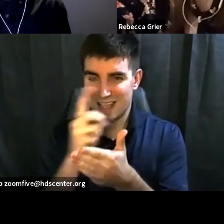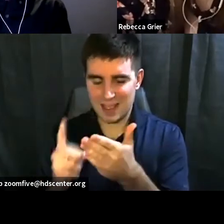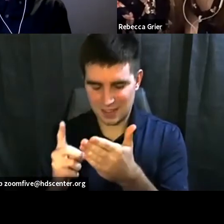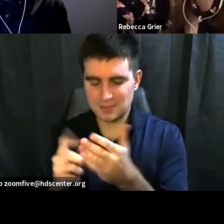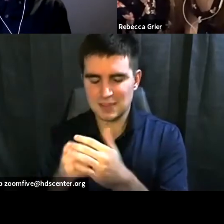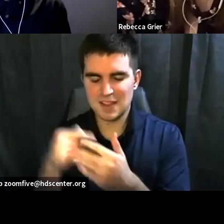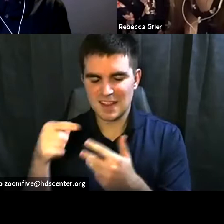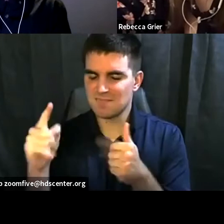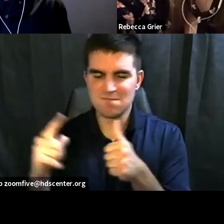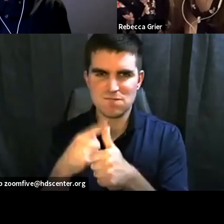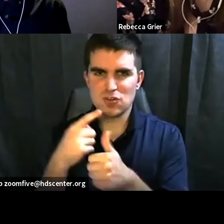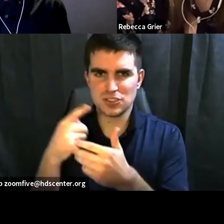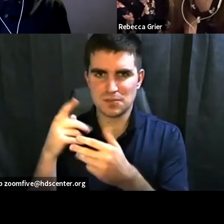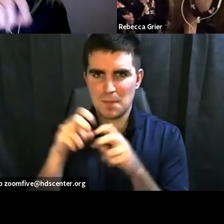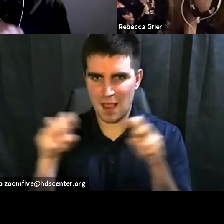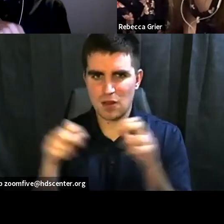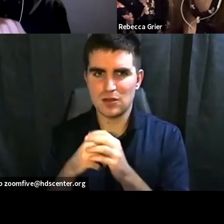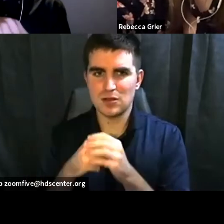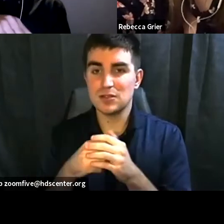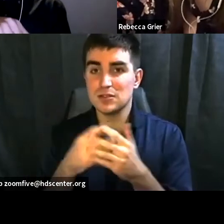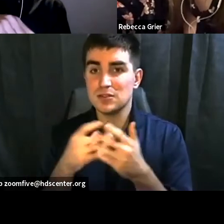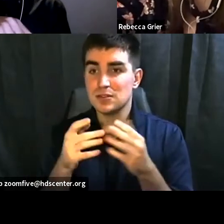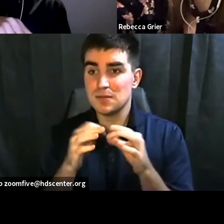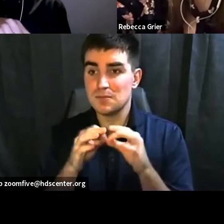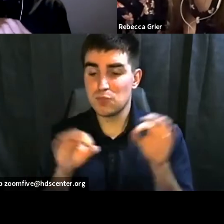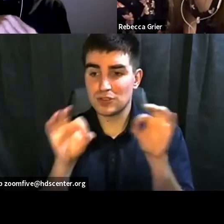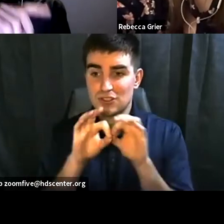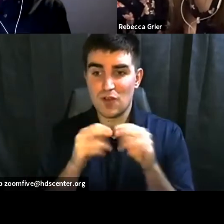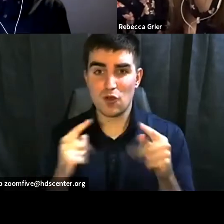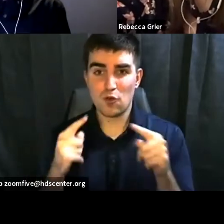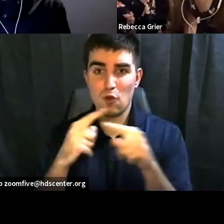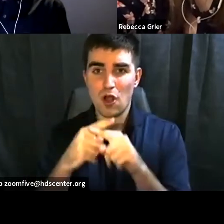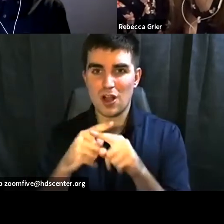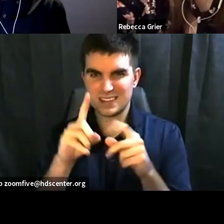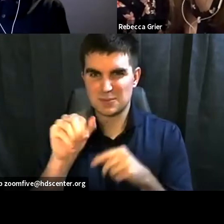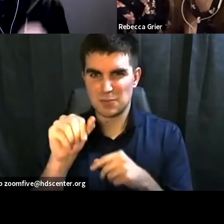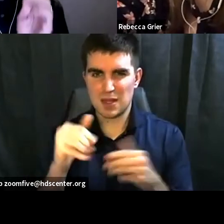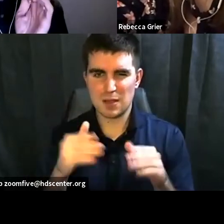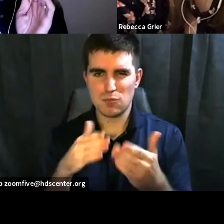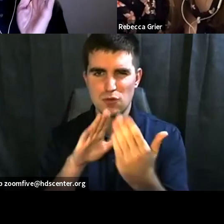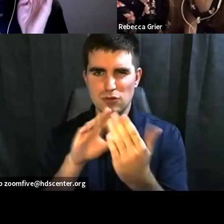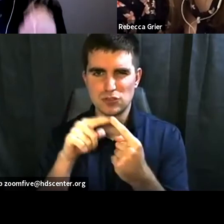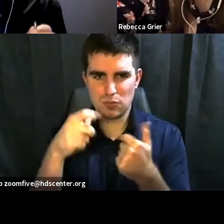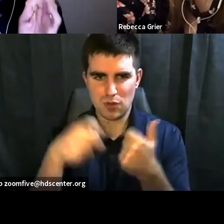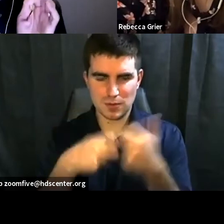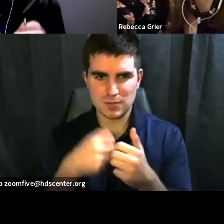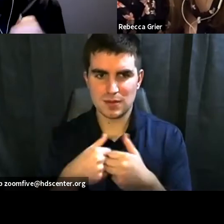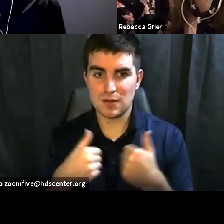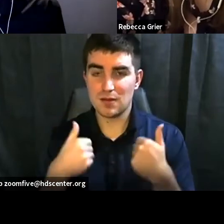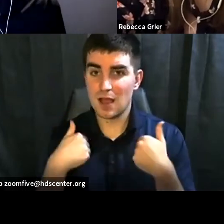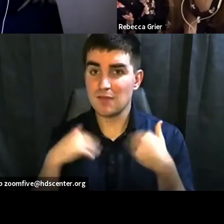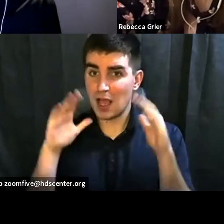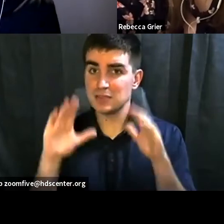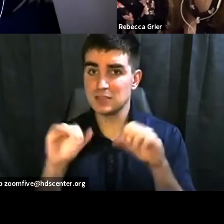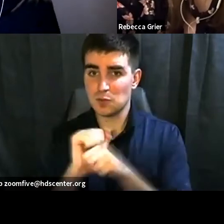who talked about the importance of taking a cross-disability approach to problems. So there's excellent work that can be